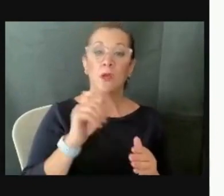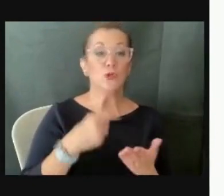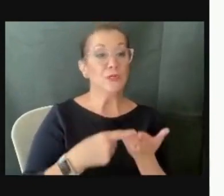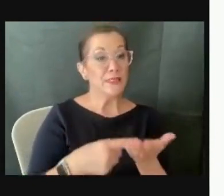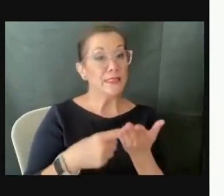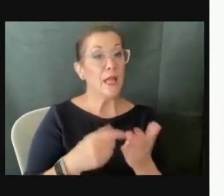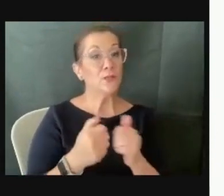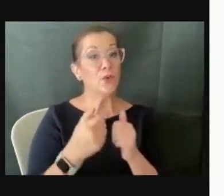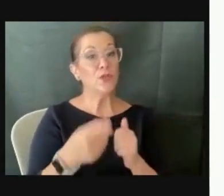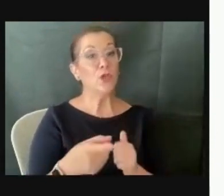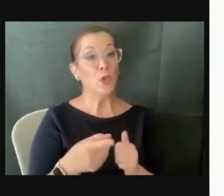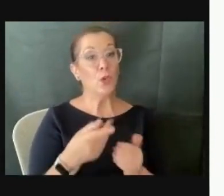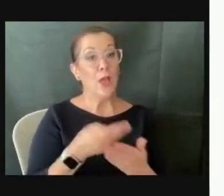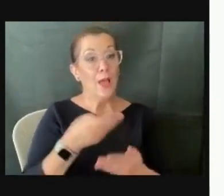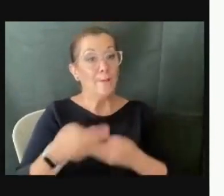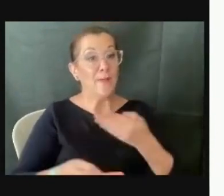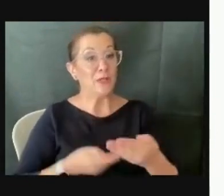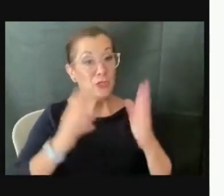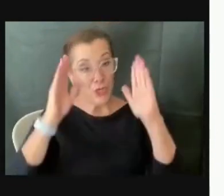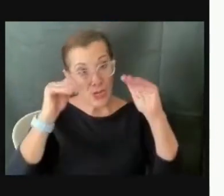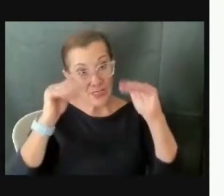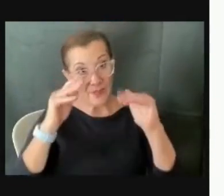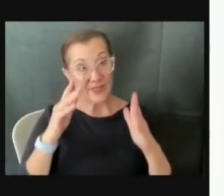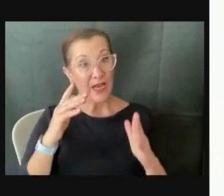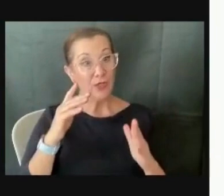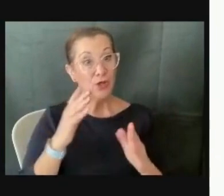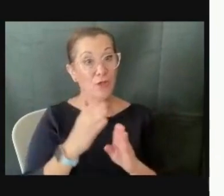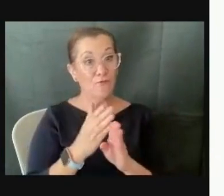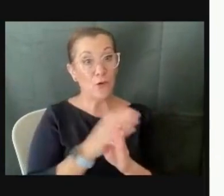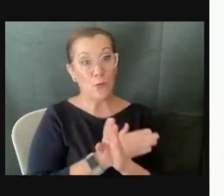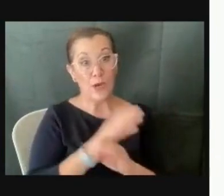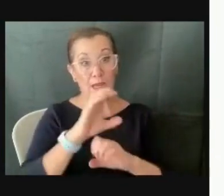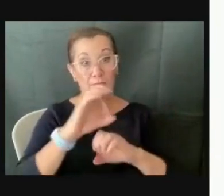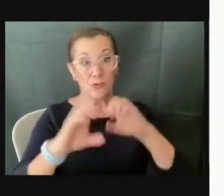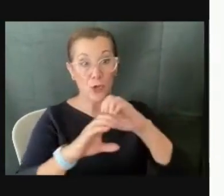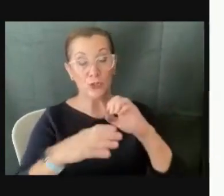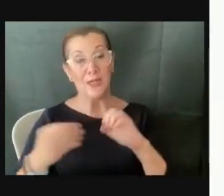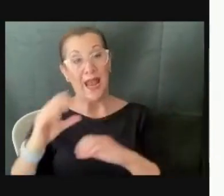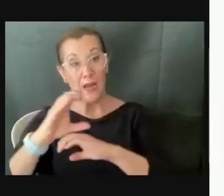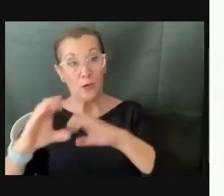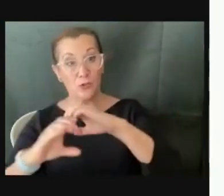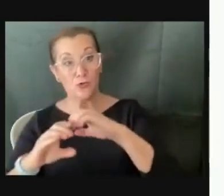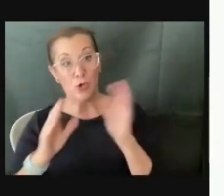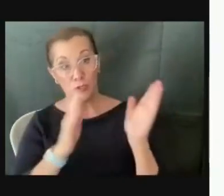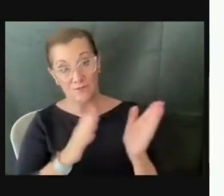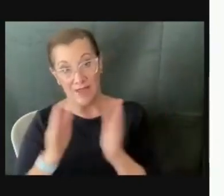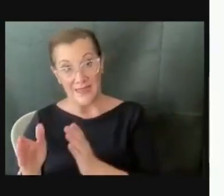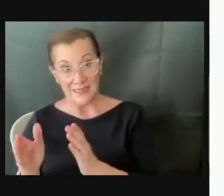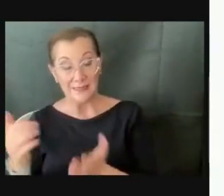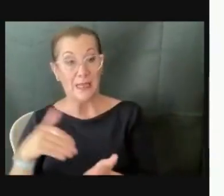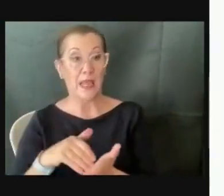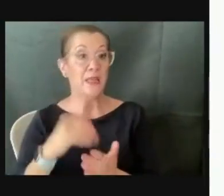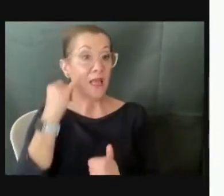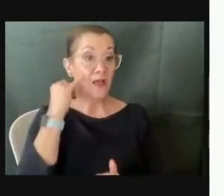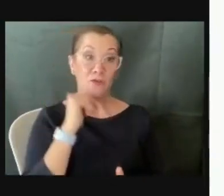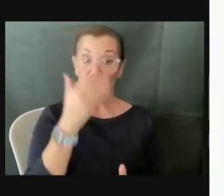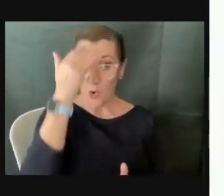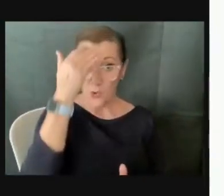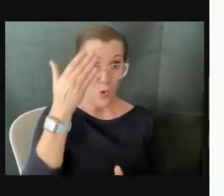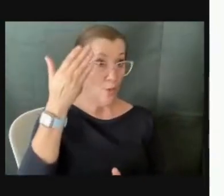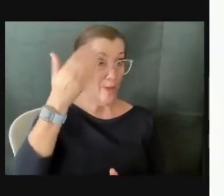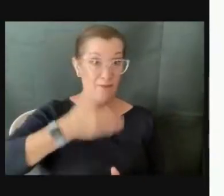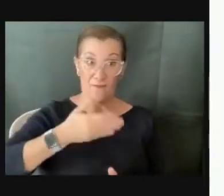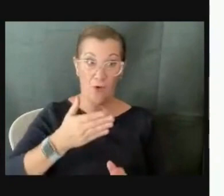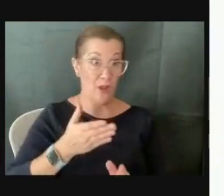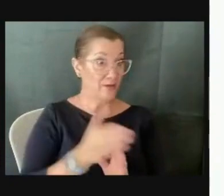you what the budgetary expectations are for pre-construction and construction phases. Again, if you don't know those things up front, you don't